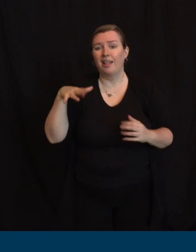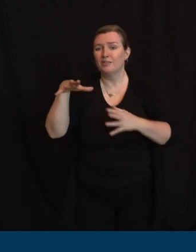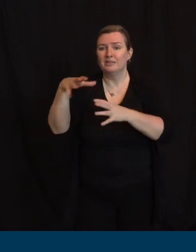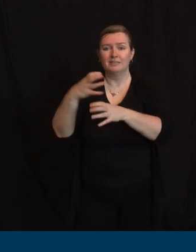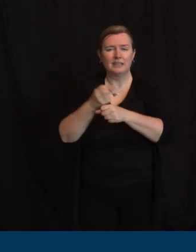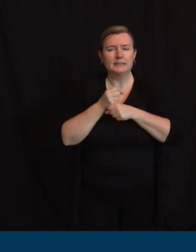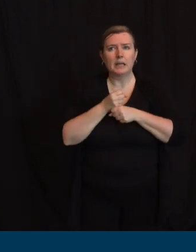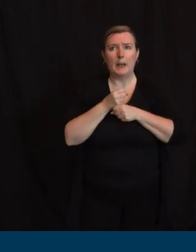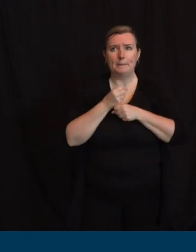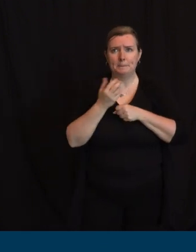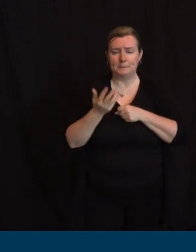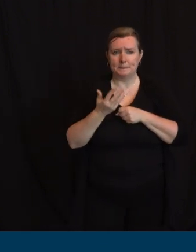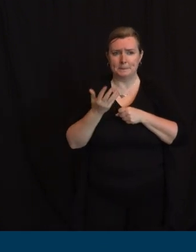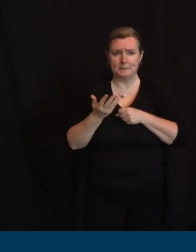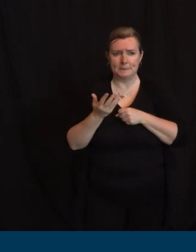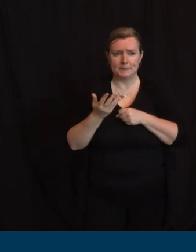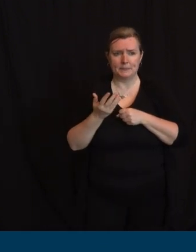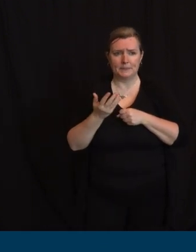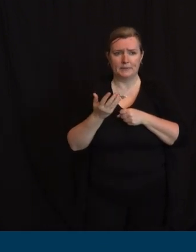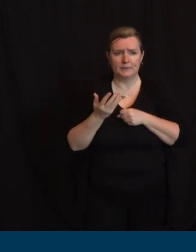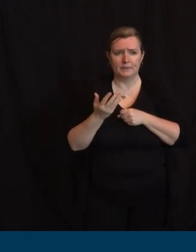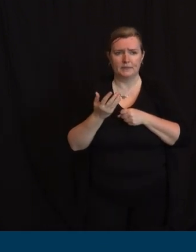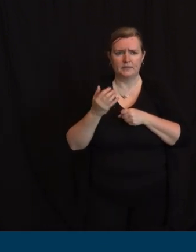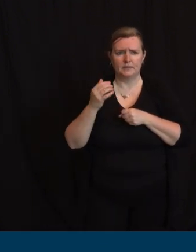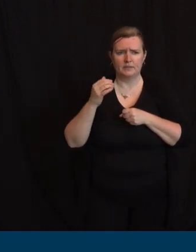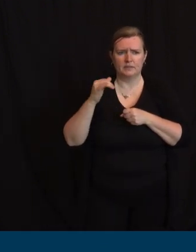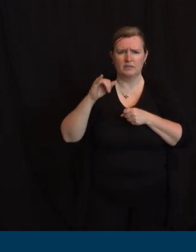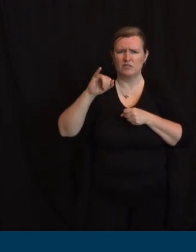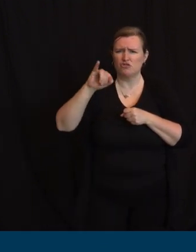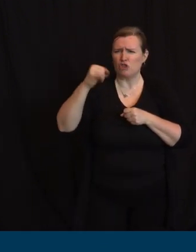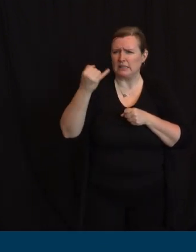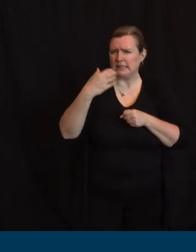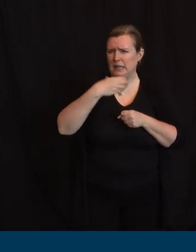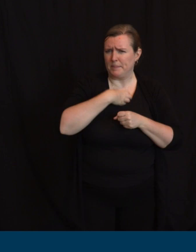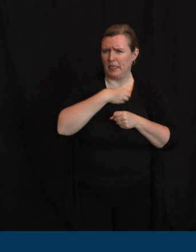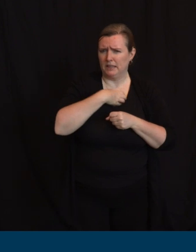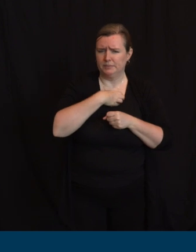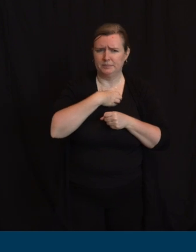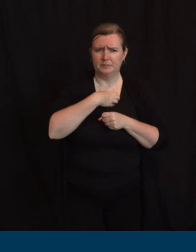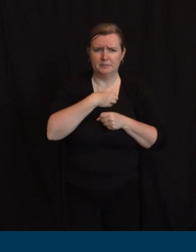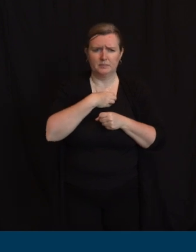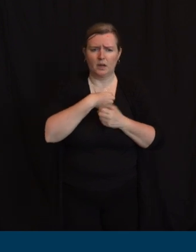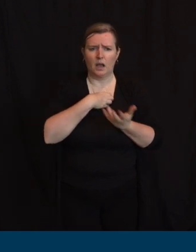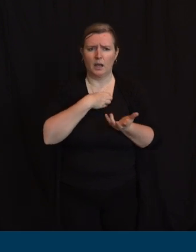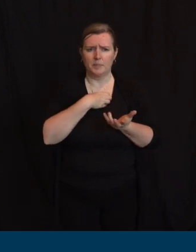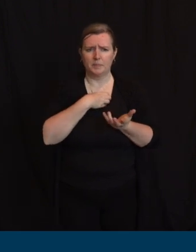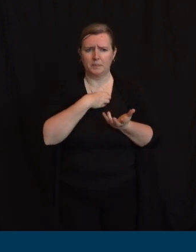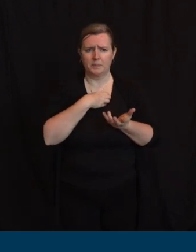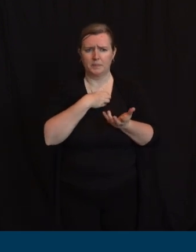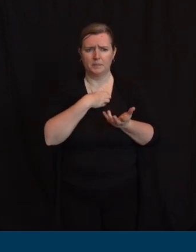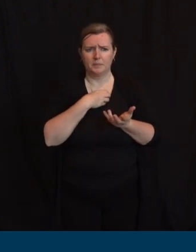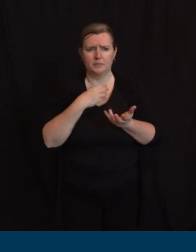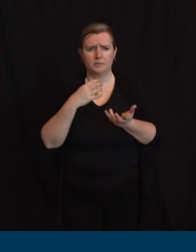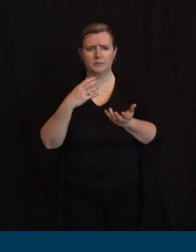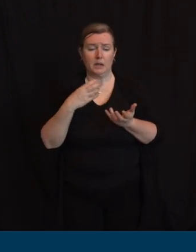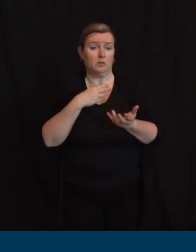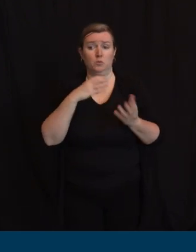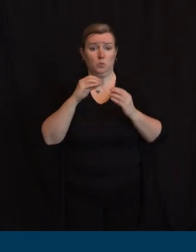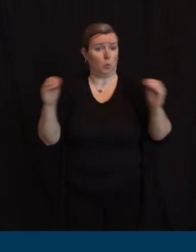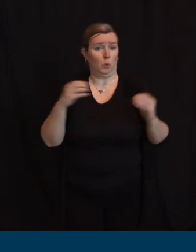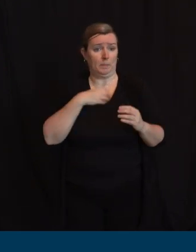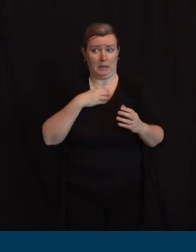particular pandemic. That does not mean that there are not immediate